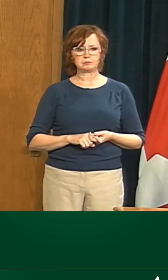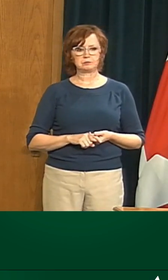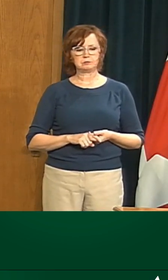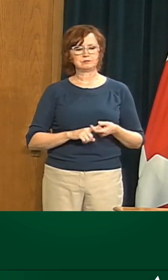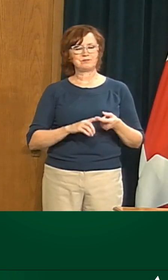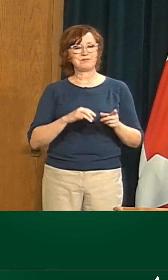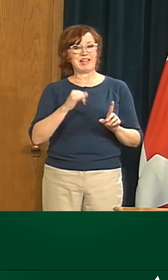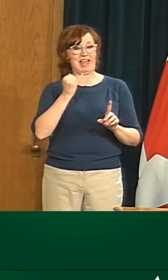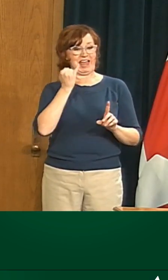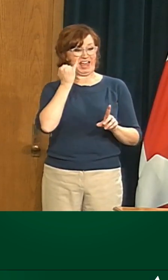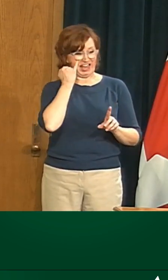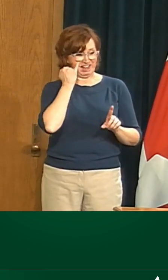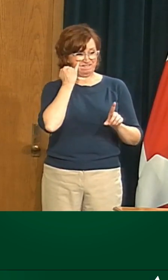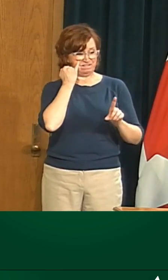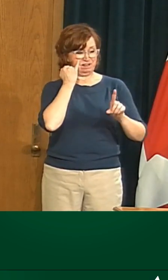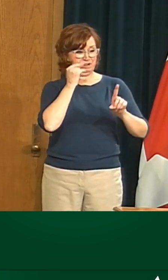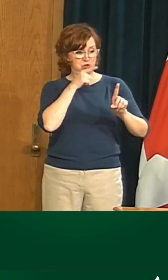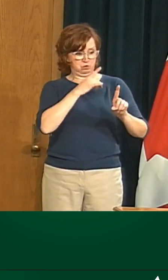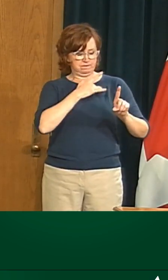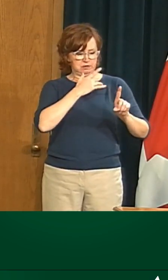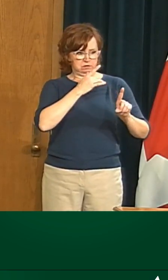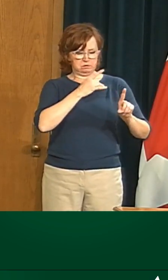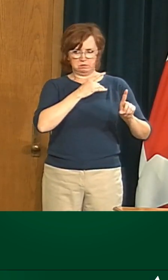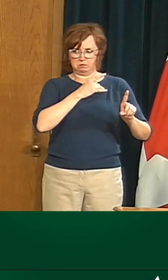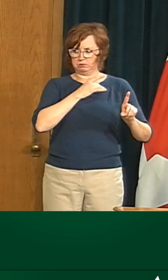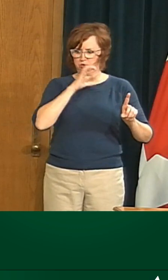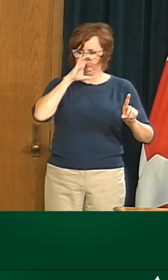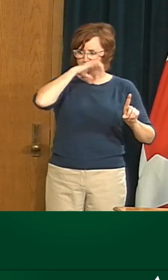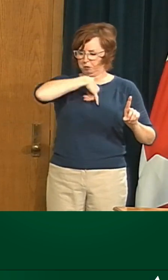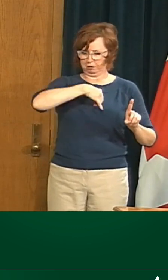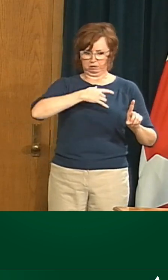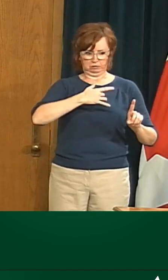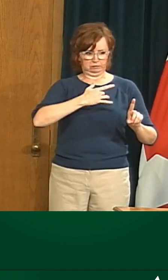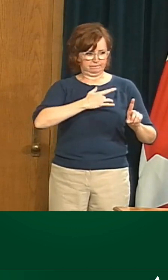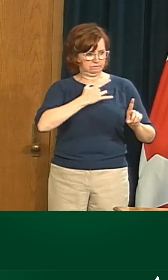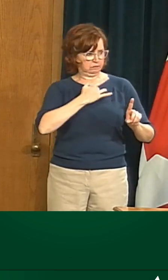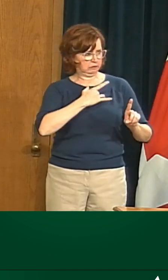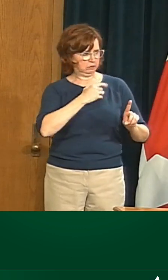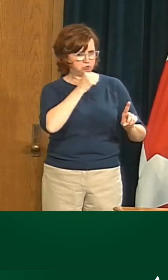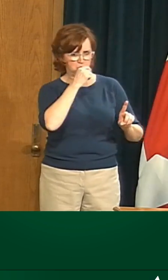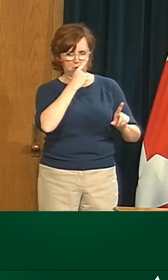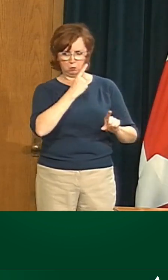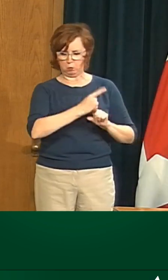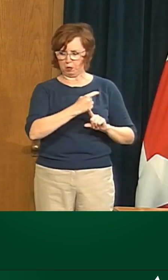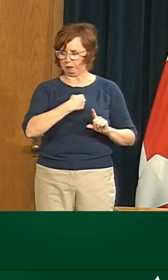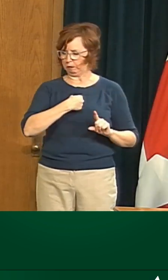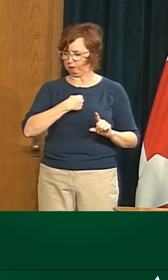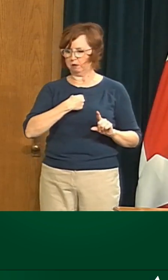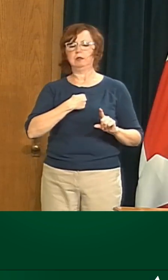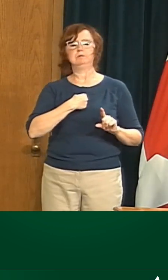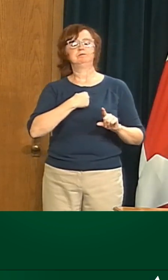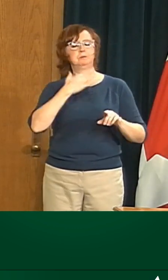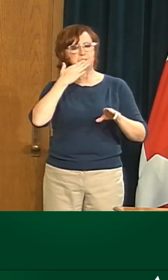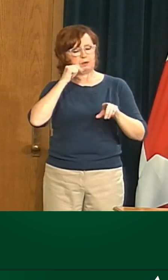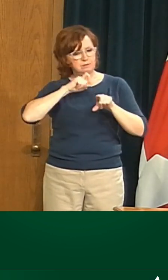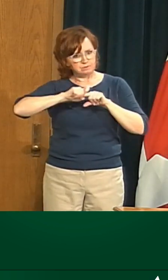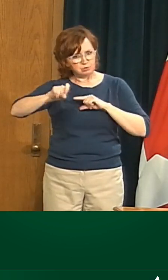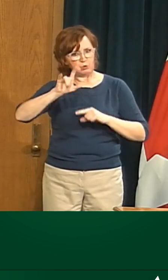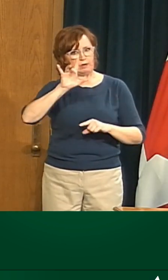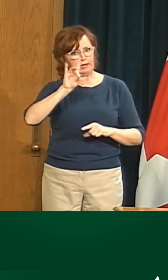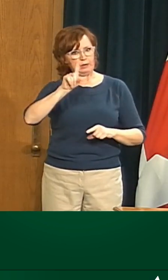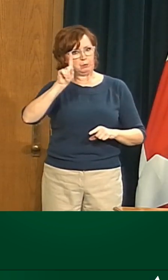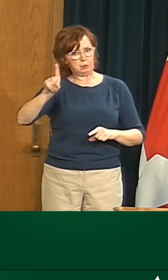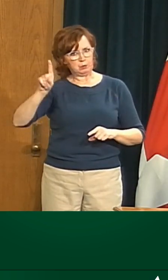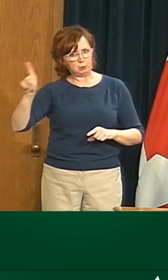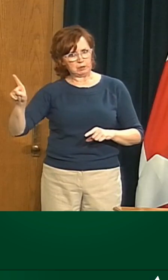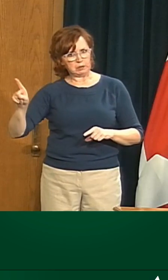unusual. Call Healthline. That's one way of maintaining and enhancing testing once cough and cold season, flu season ends.